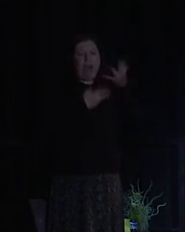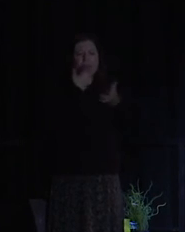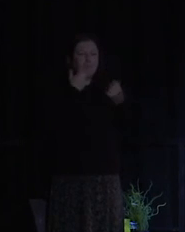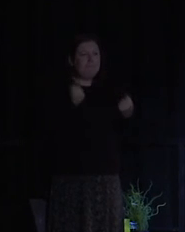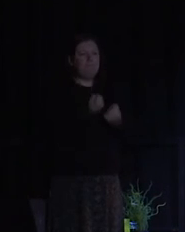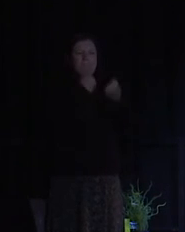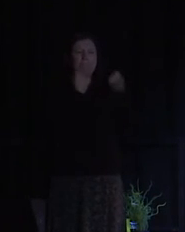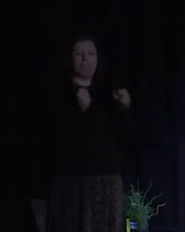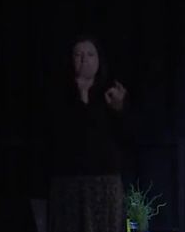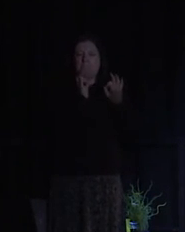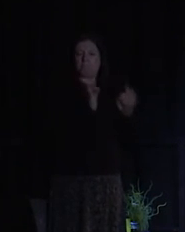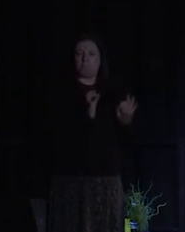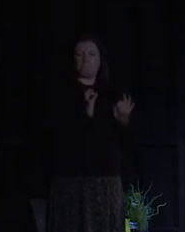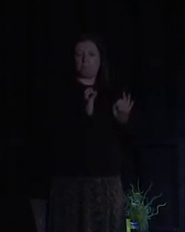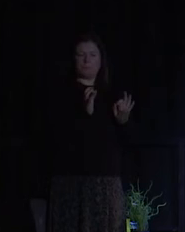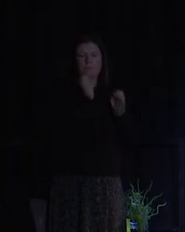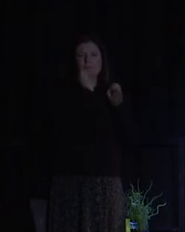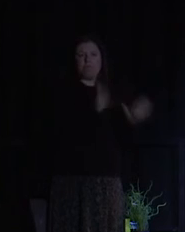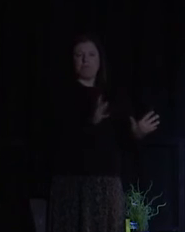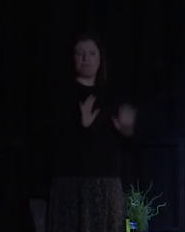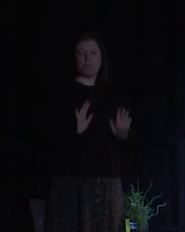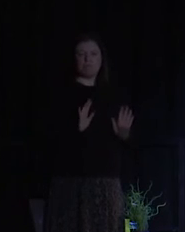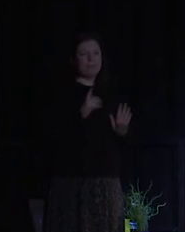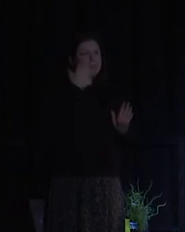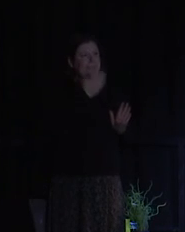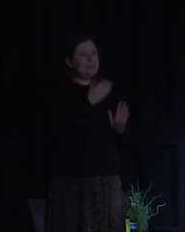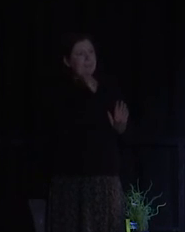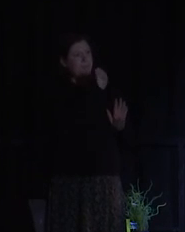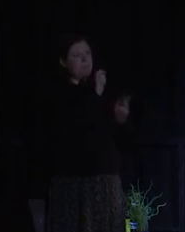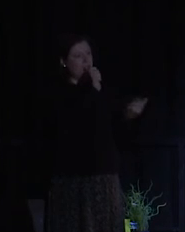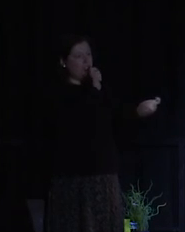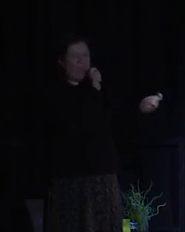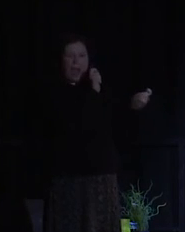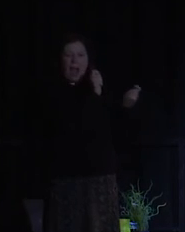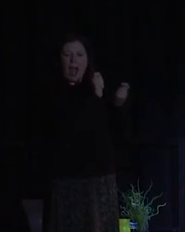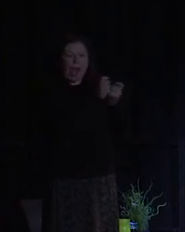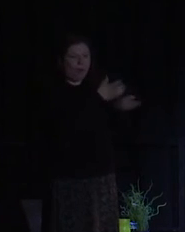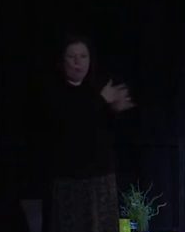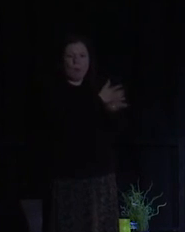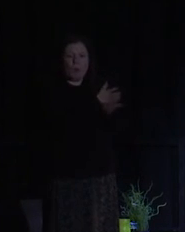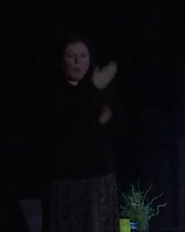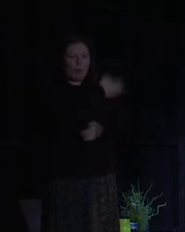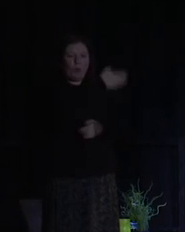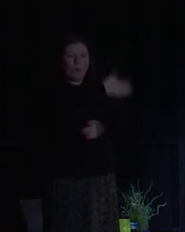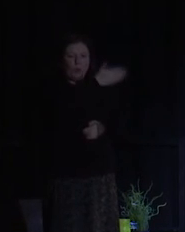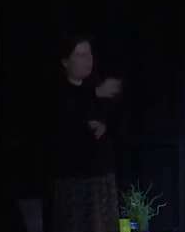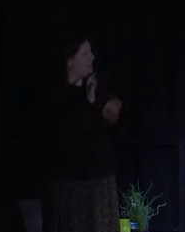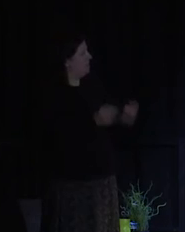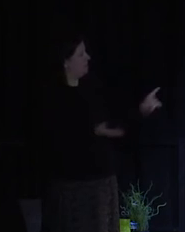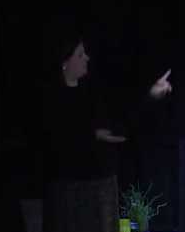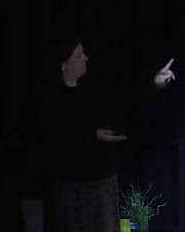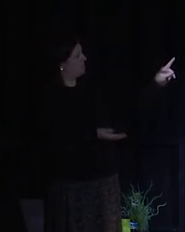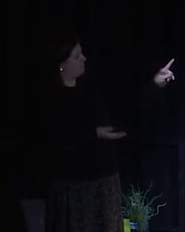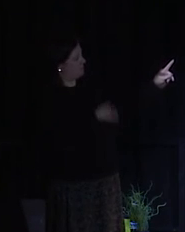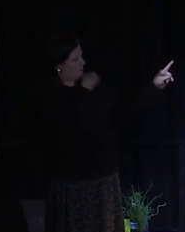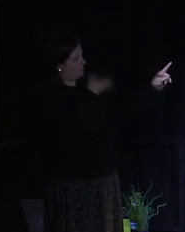and the parkour got better. It just was wonderful to watch that journey. Those of a show, and so that's great. Look at that, it turns into